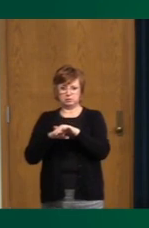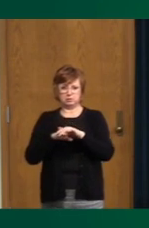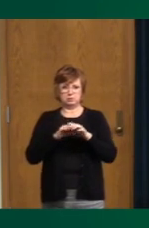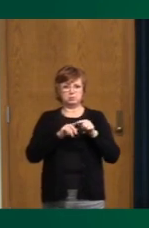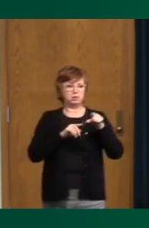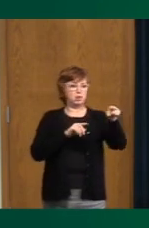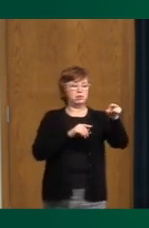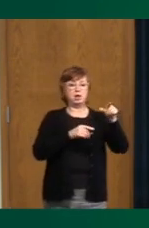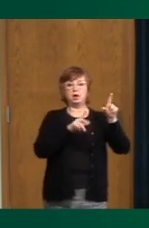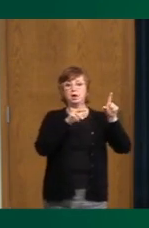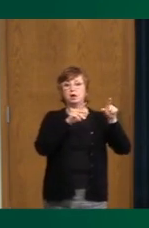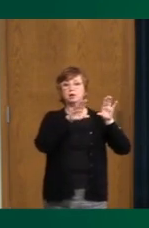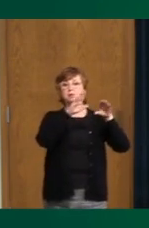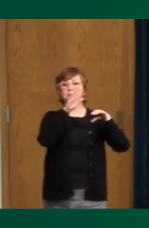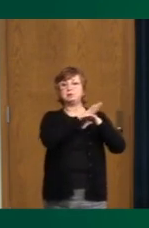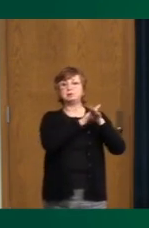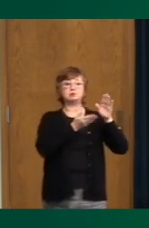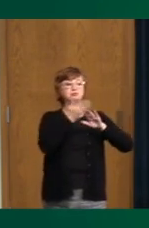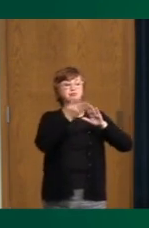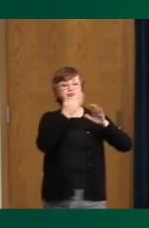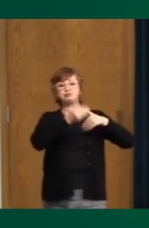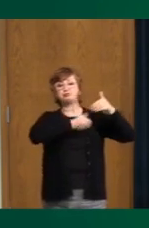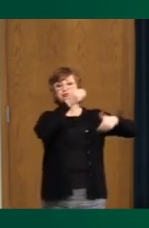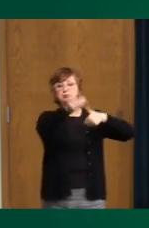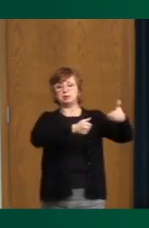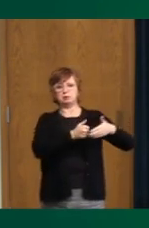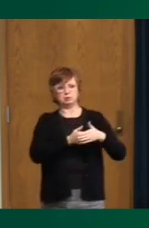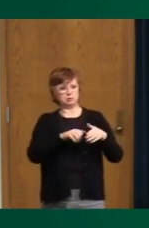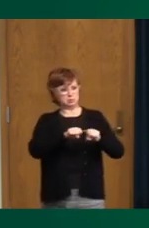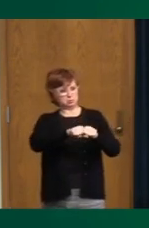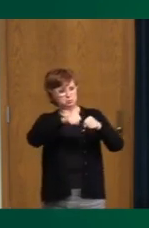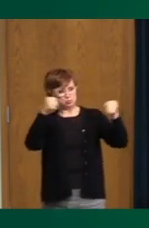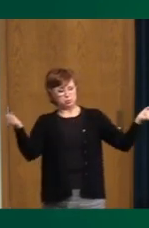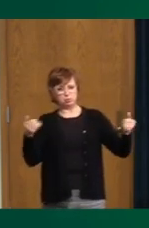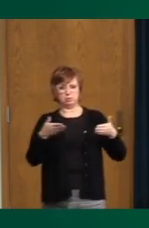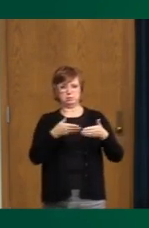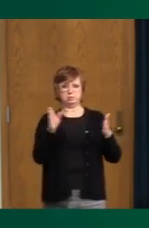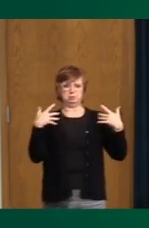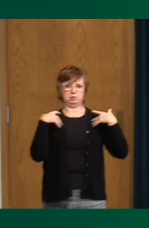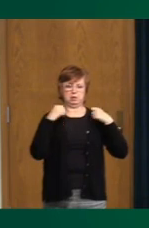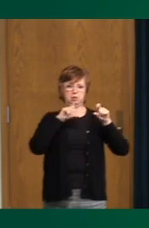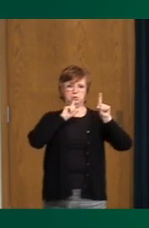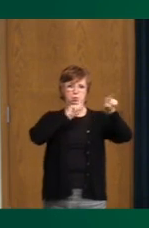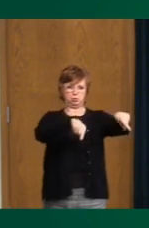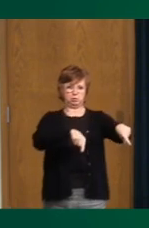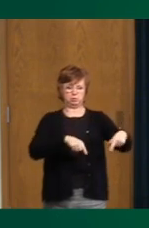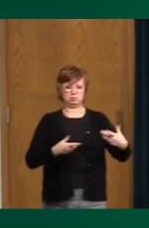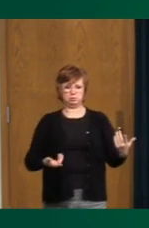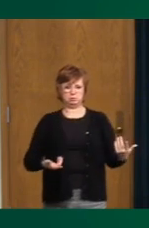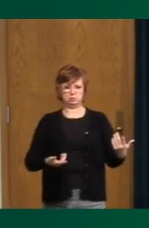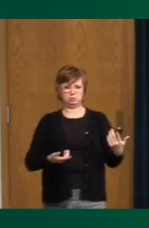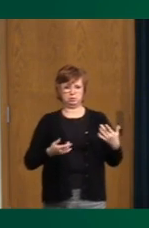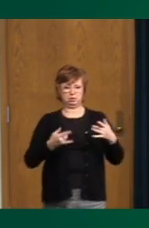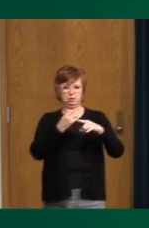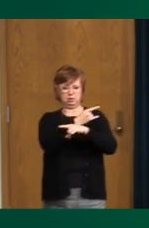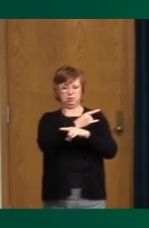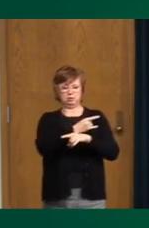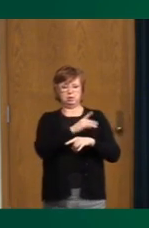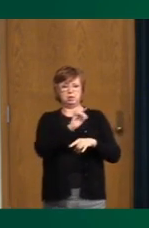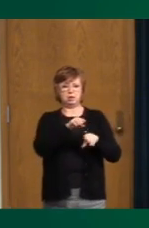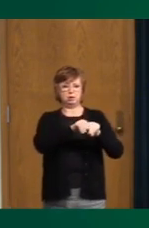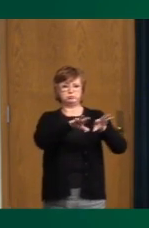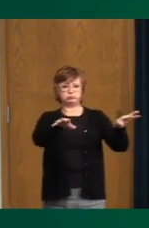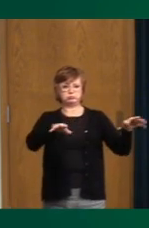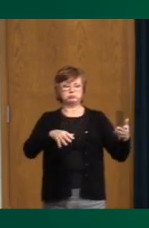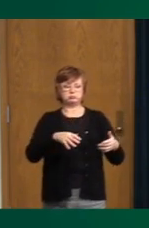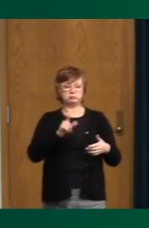been operating in contravention to the Public Health Act, and has ultimately, in many cases, resulted in some super spreader events.